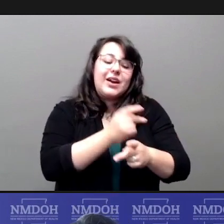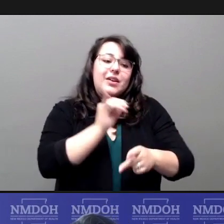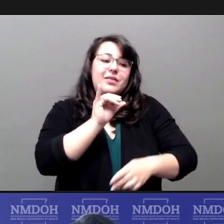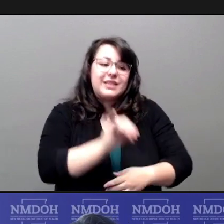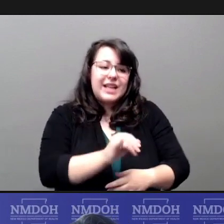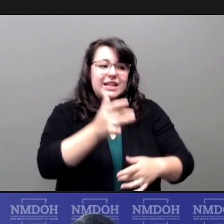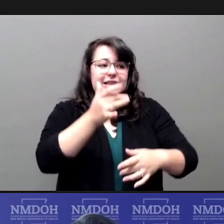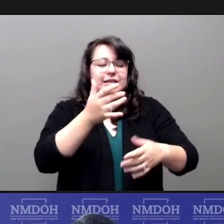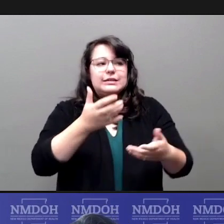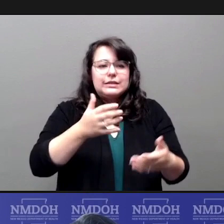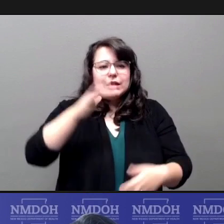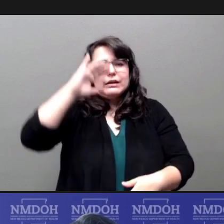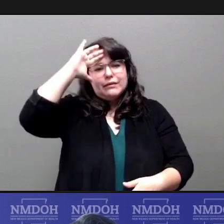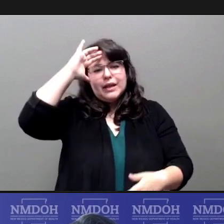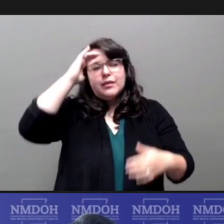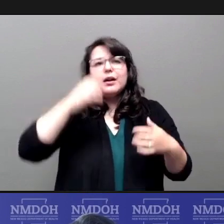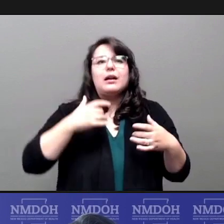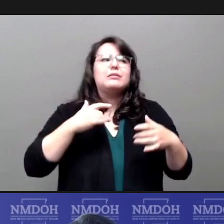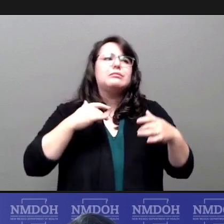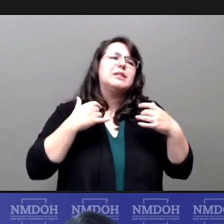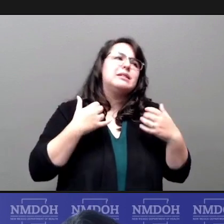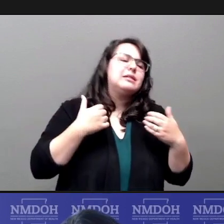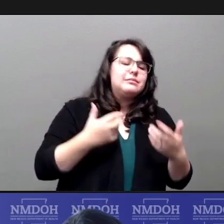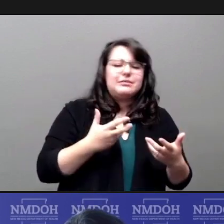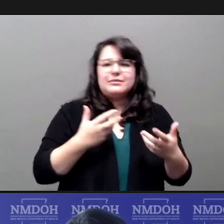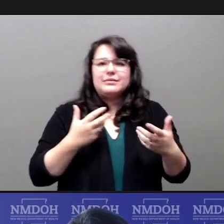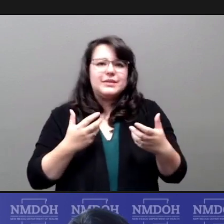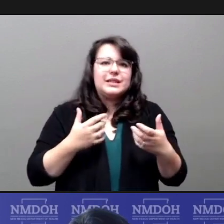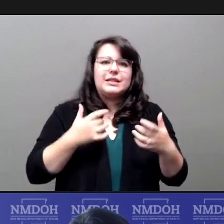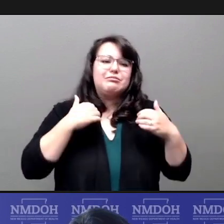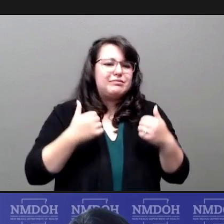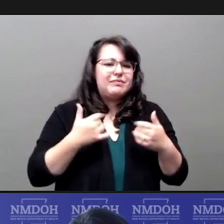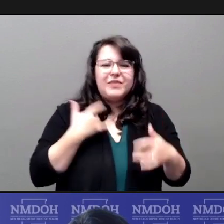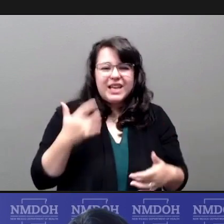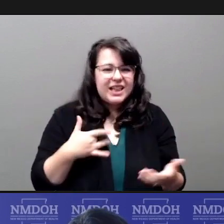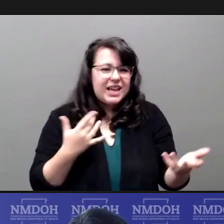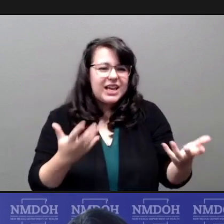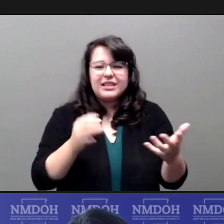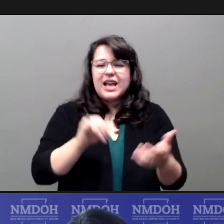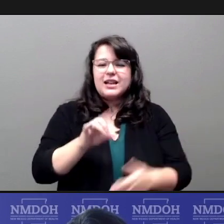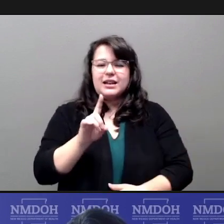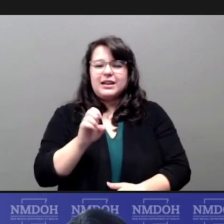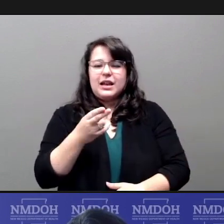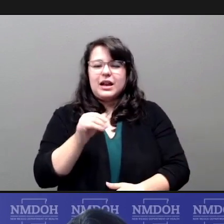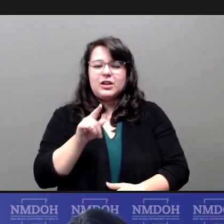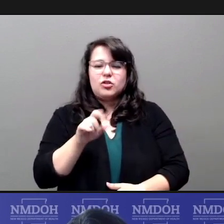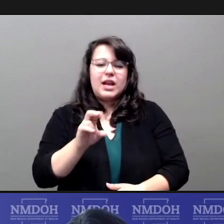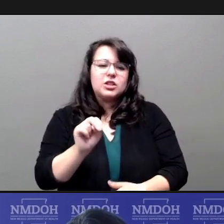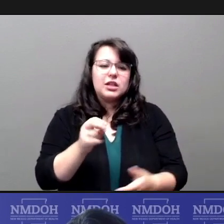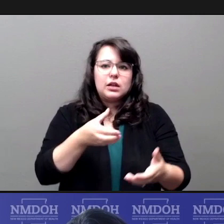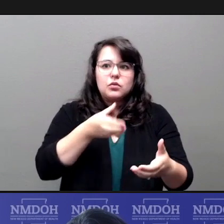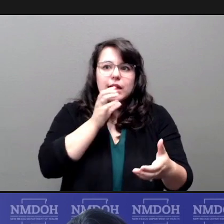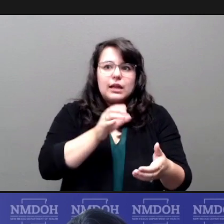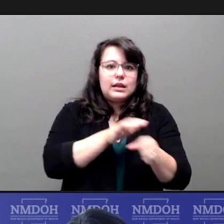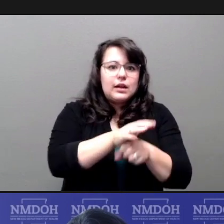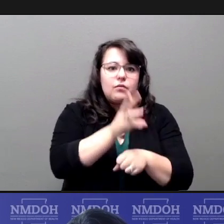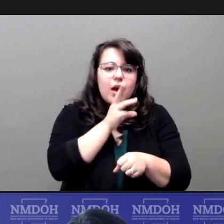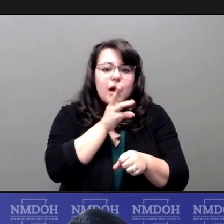prevent dehydration. So, right now I have not heard of any shortages